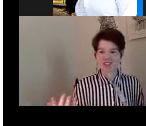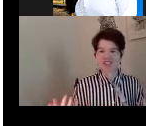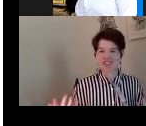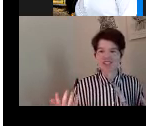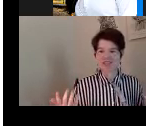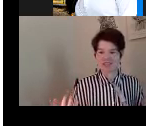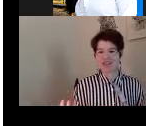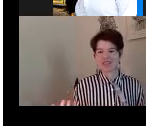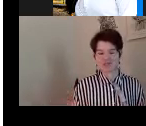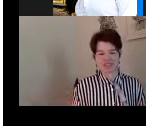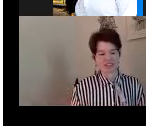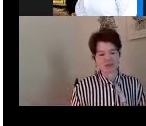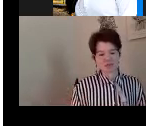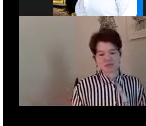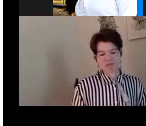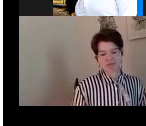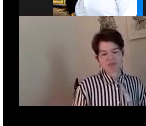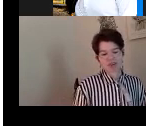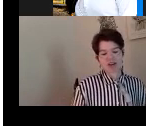That's just nuts to me.